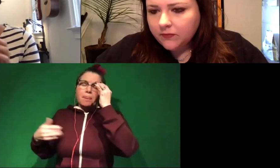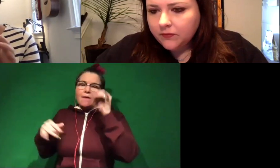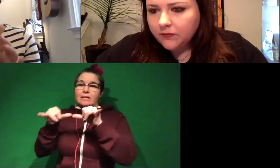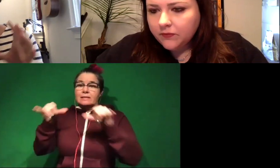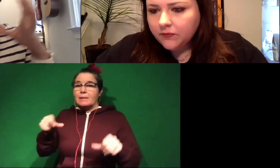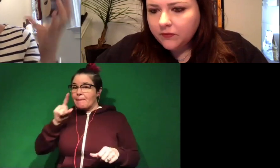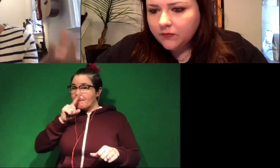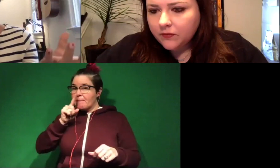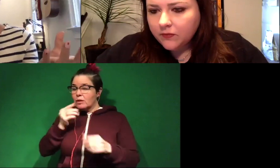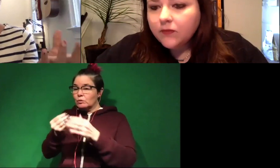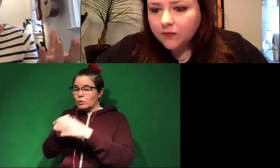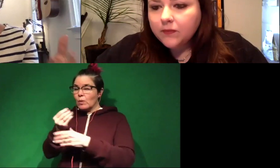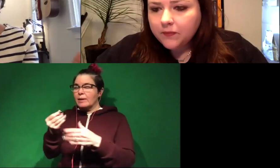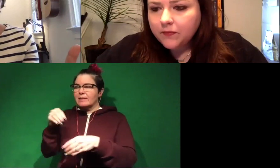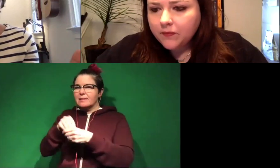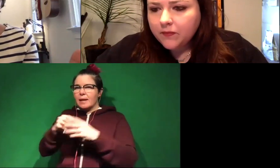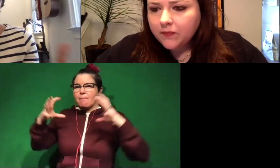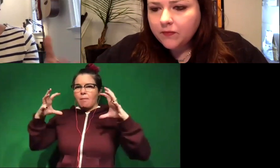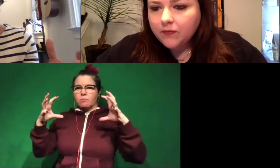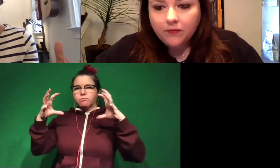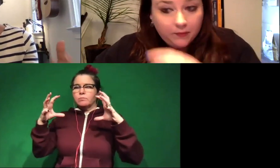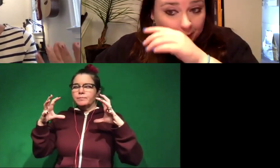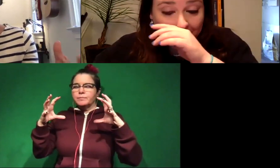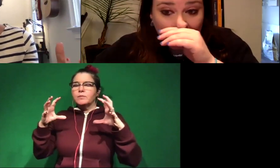are growing in a big bubble without any